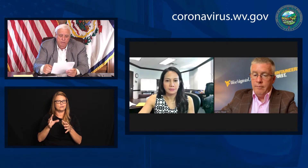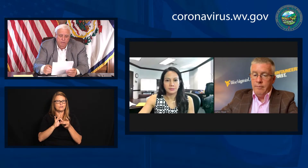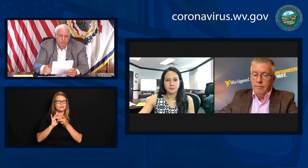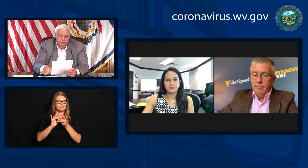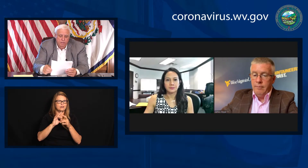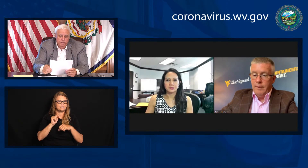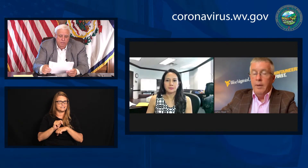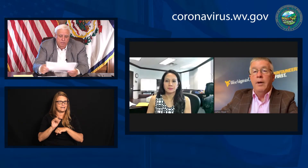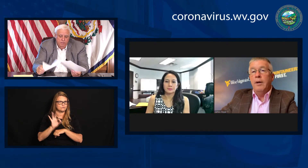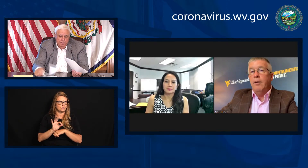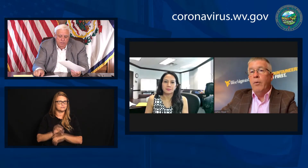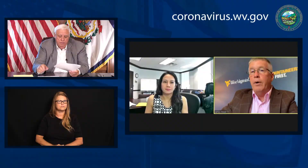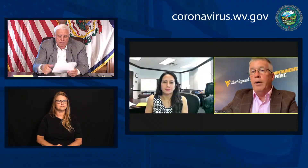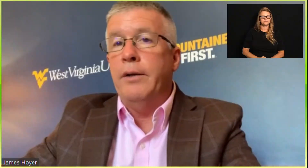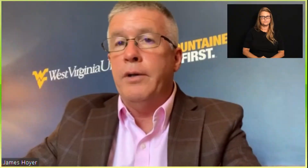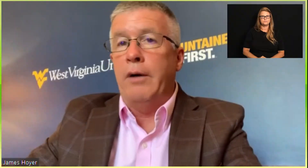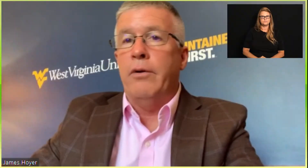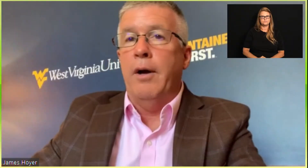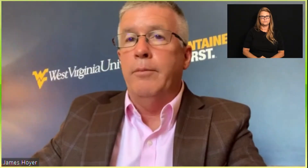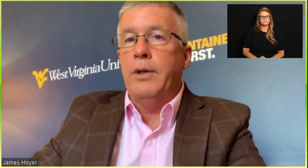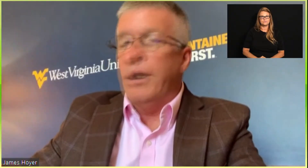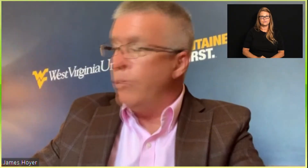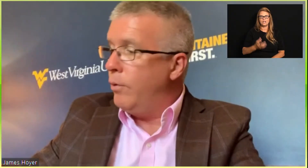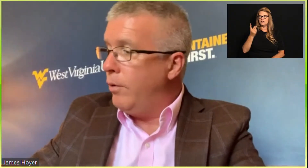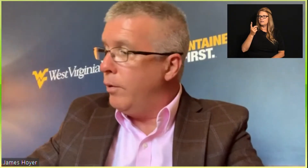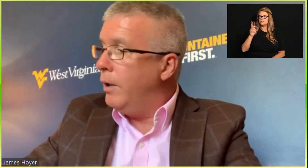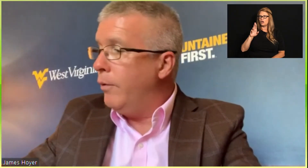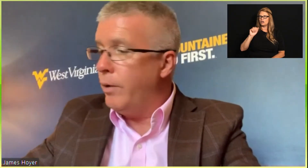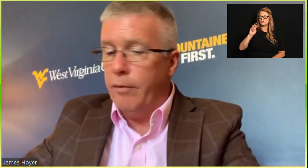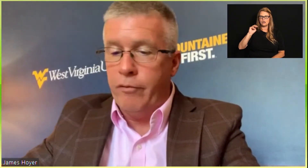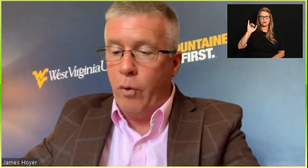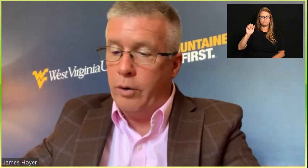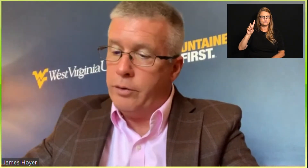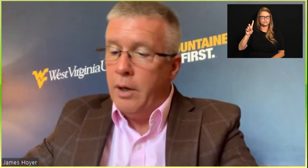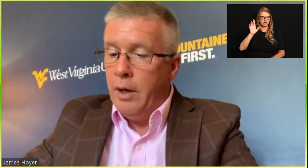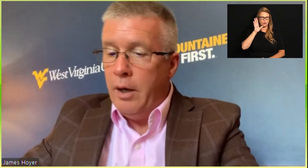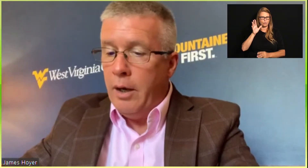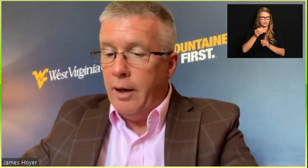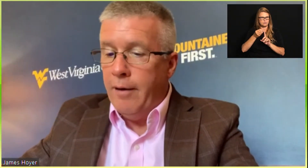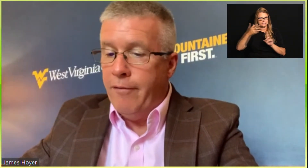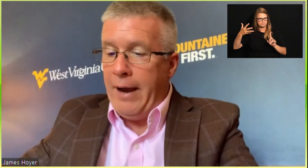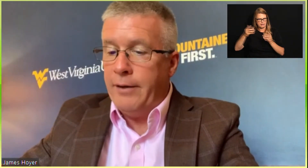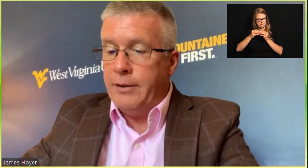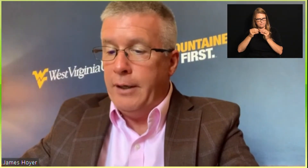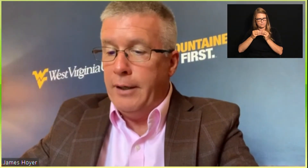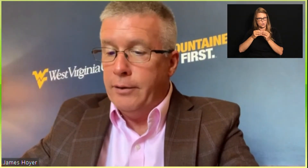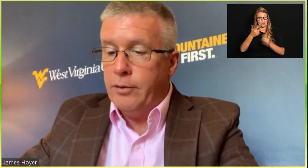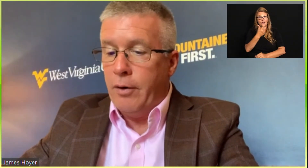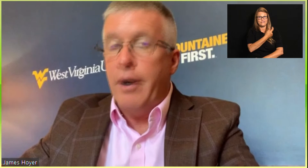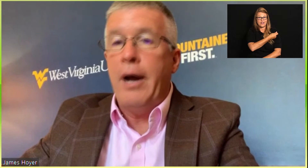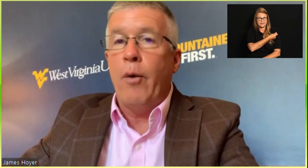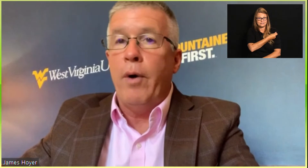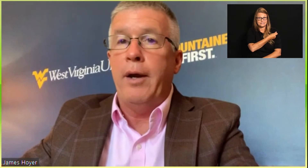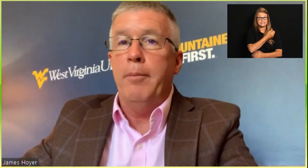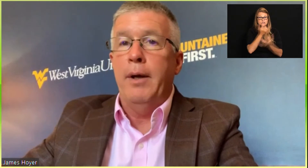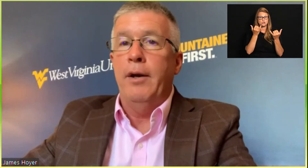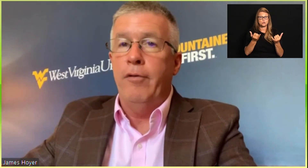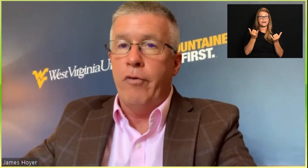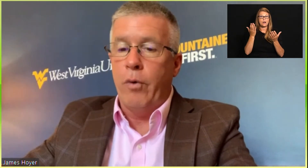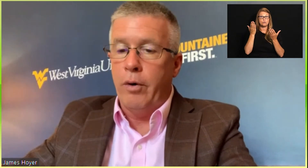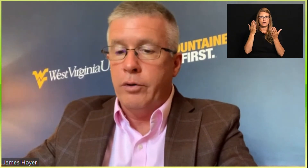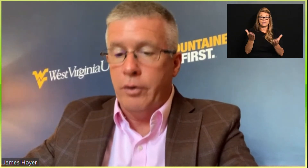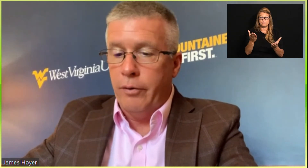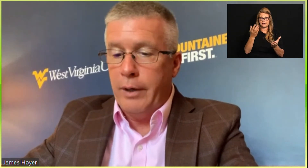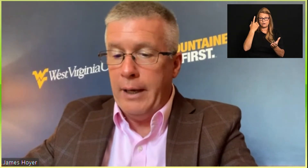Force. Good morning. As Dr. Amjad will reinforce, vaccines are now